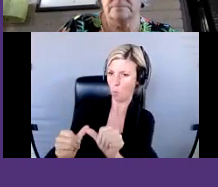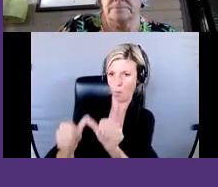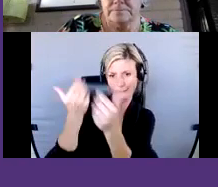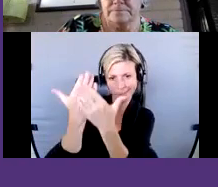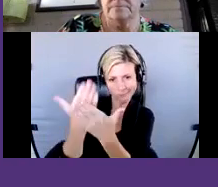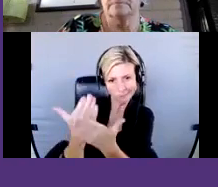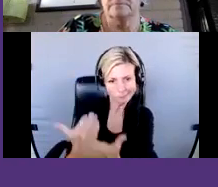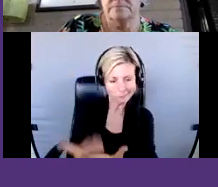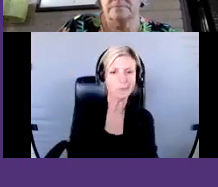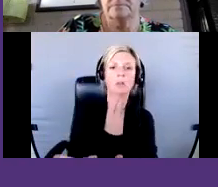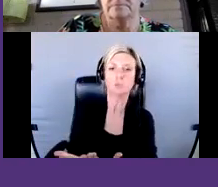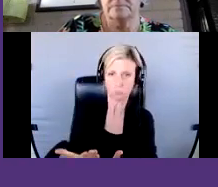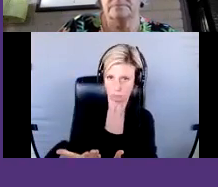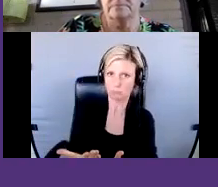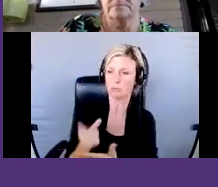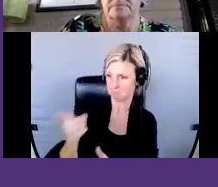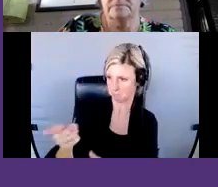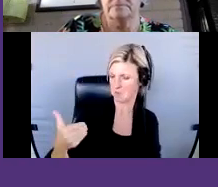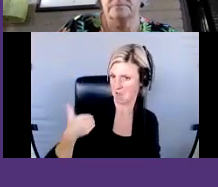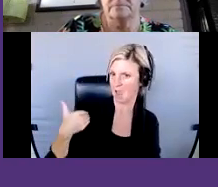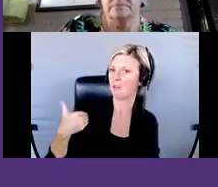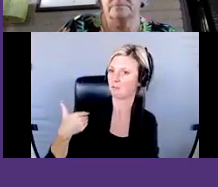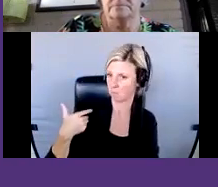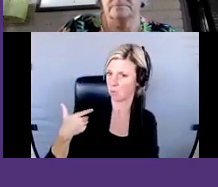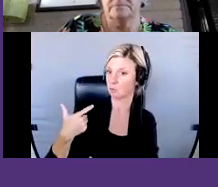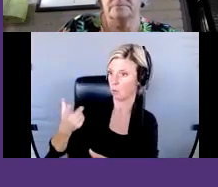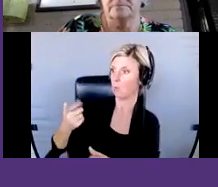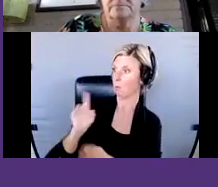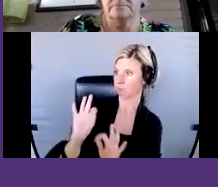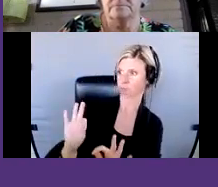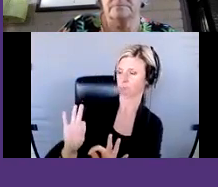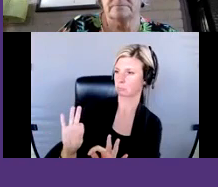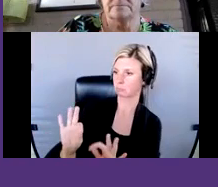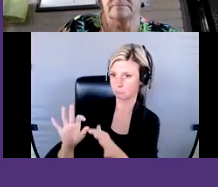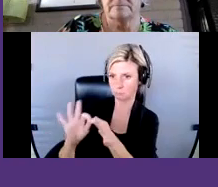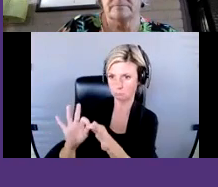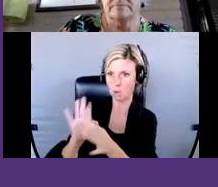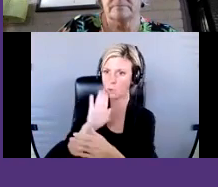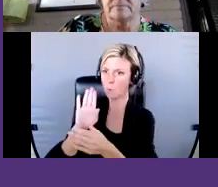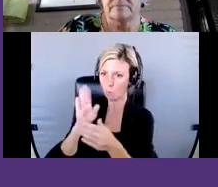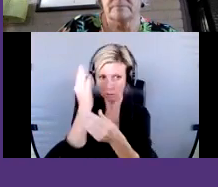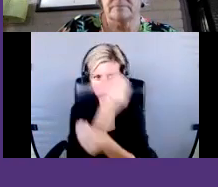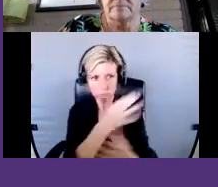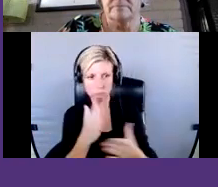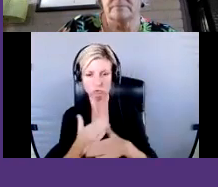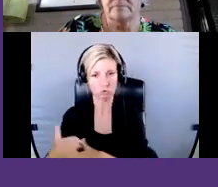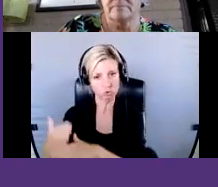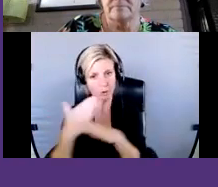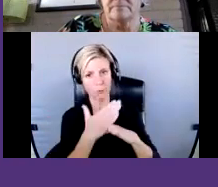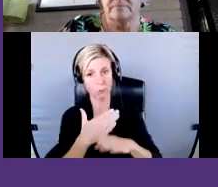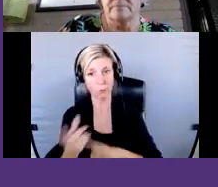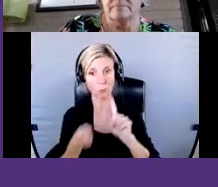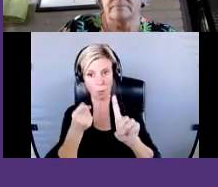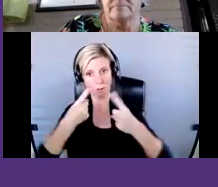for us there. And yes, absolutely, the OAFM will share broadly the results. We want to be able to show its effectiveness